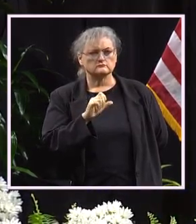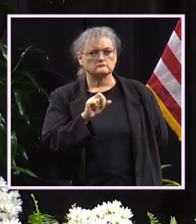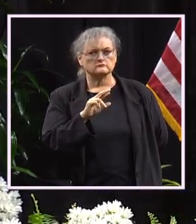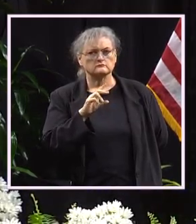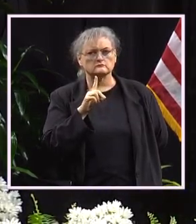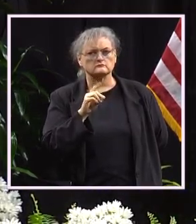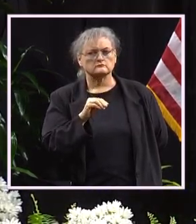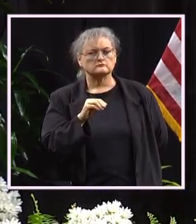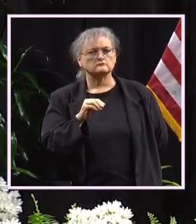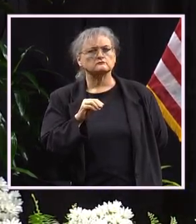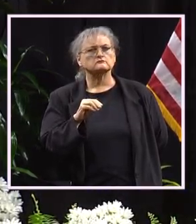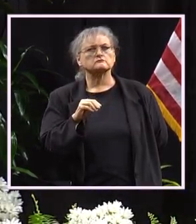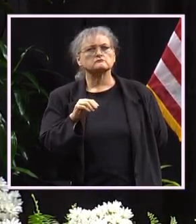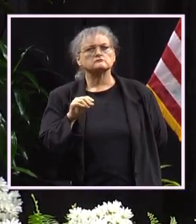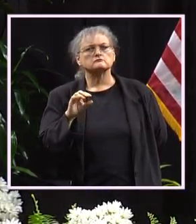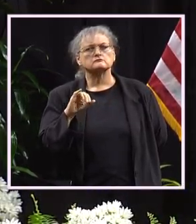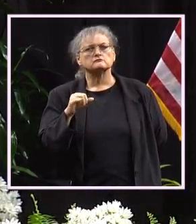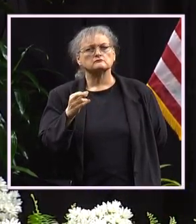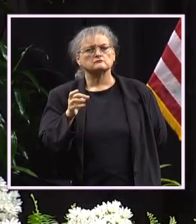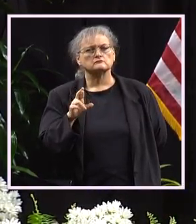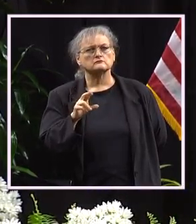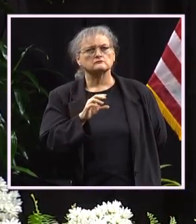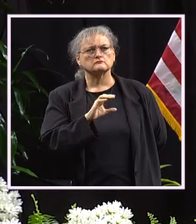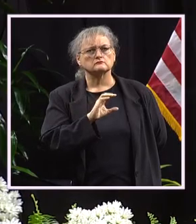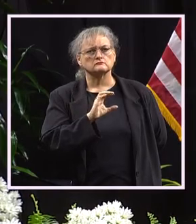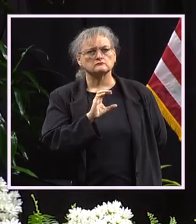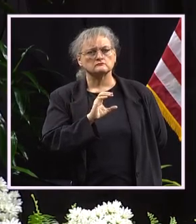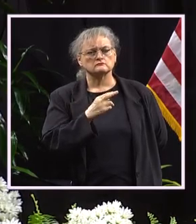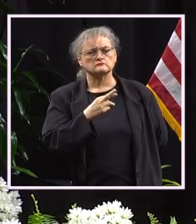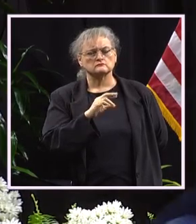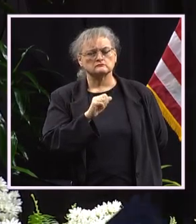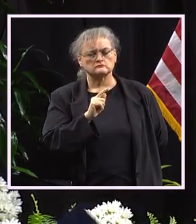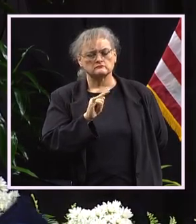Jr., Kirsten Kathleen Zachary,